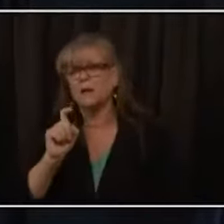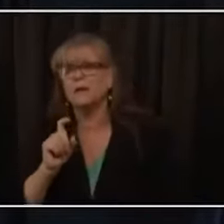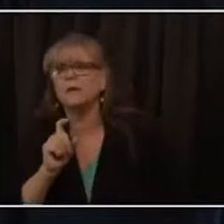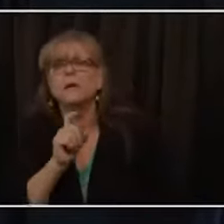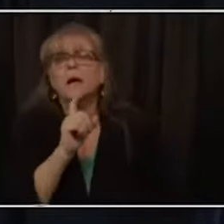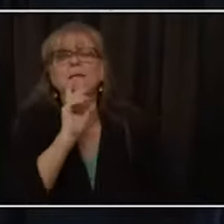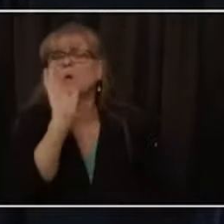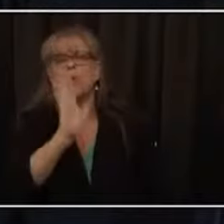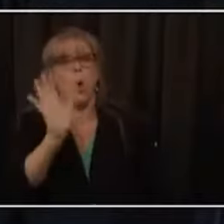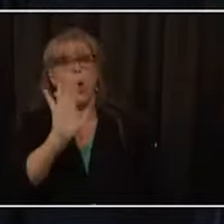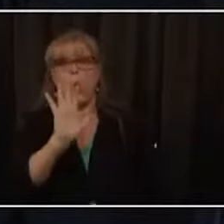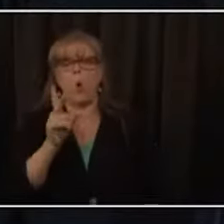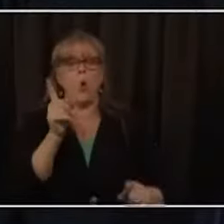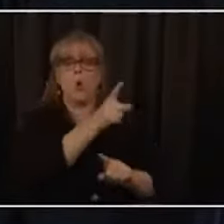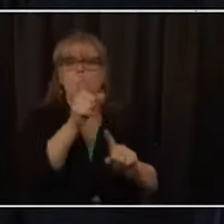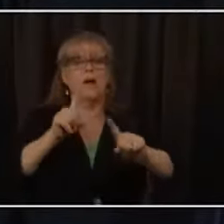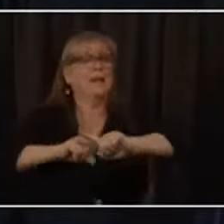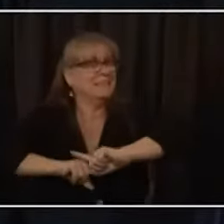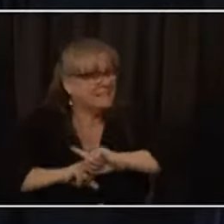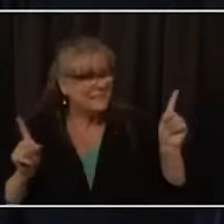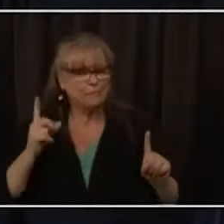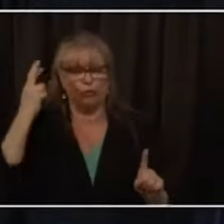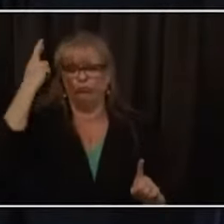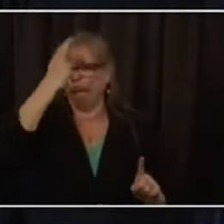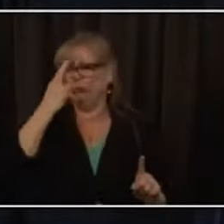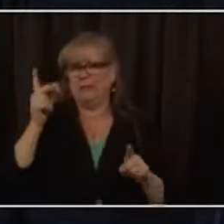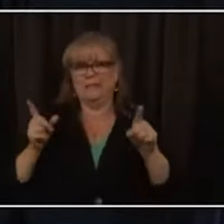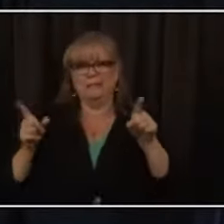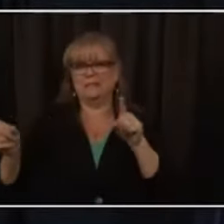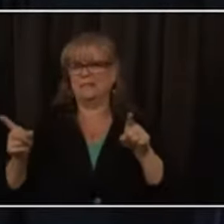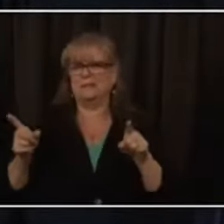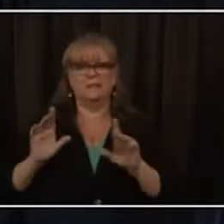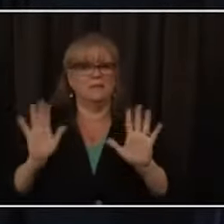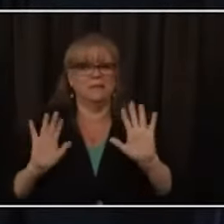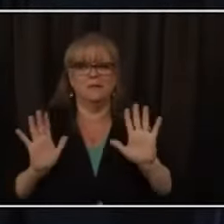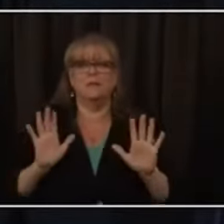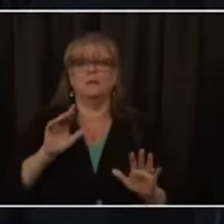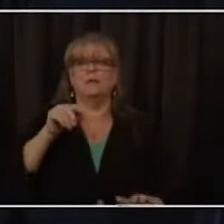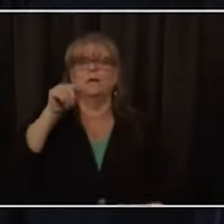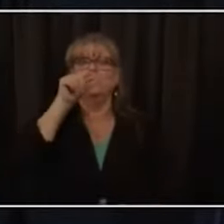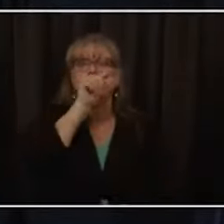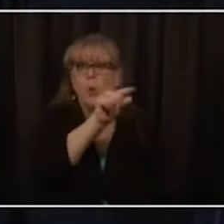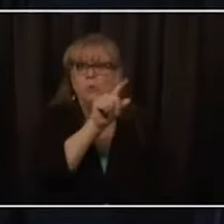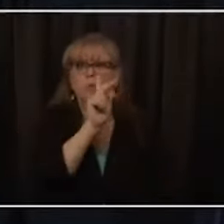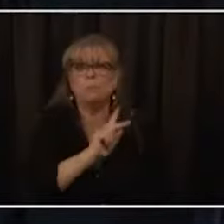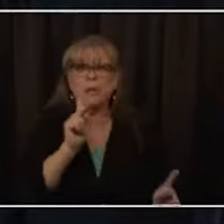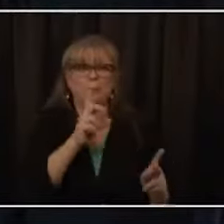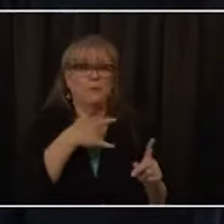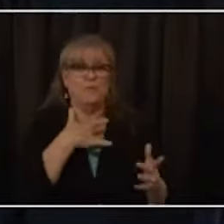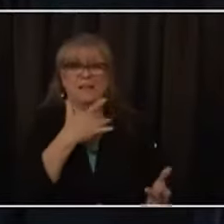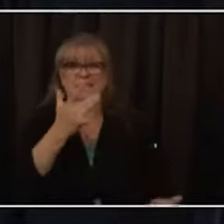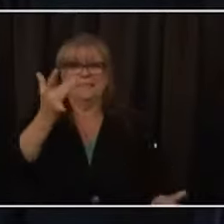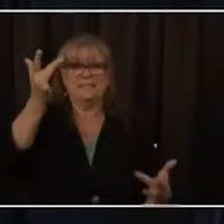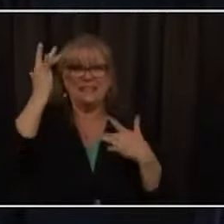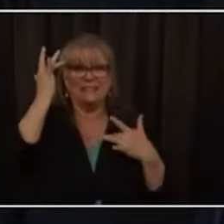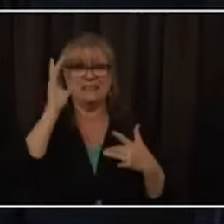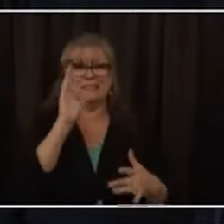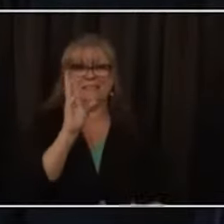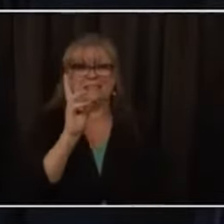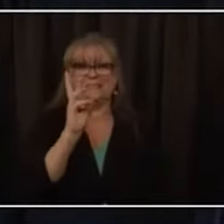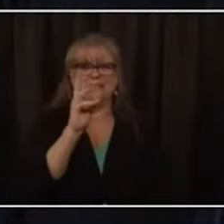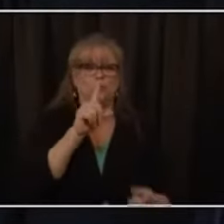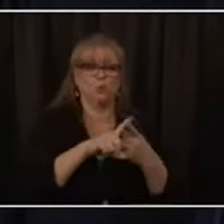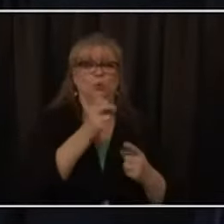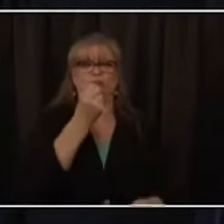than, this is 6 to 12 days after getting vaccinated. I'll have Dr. France talk about the difference